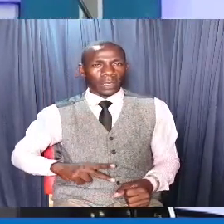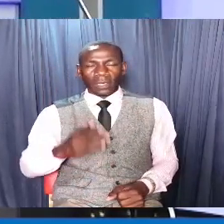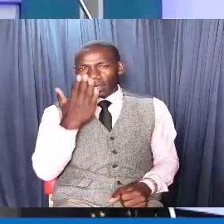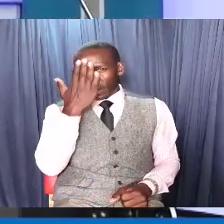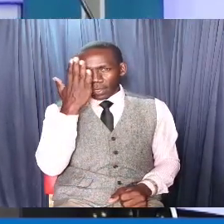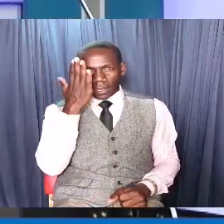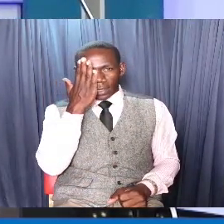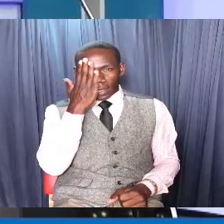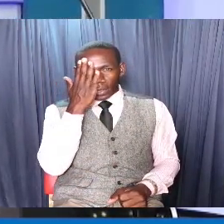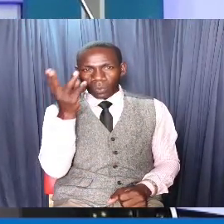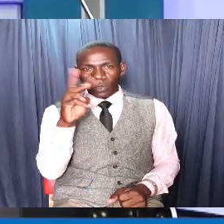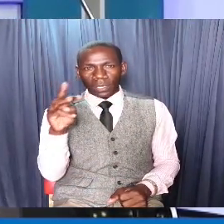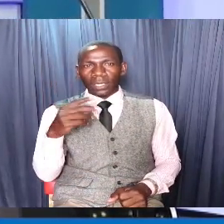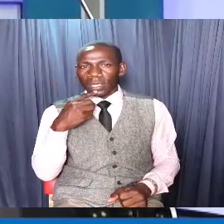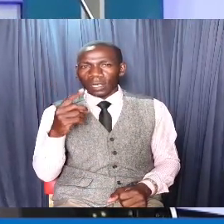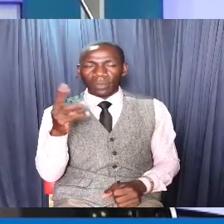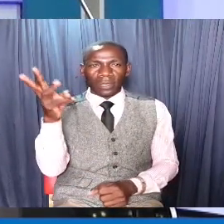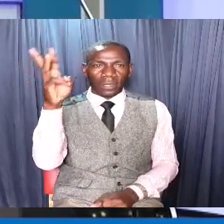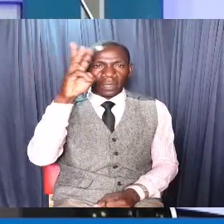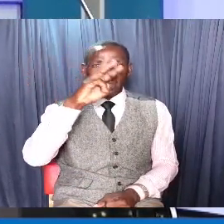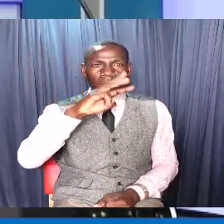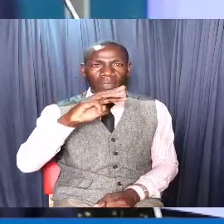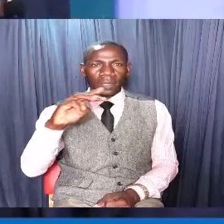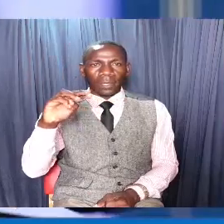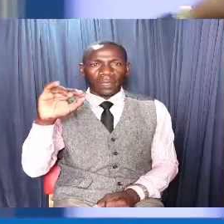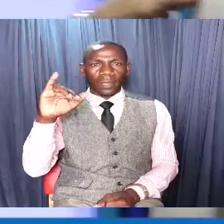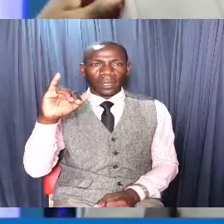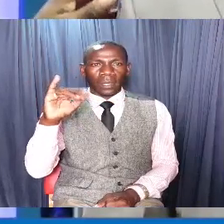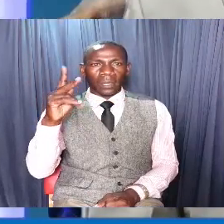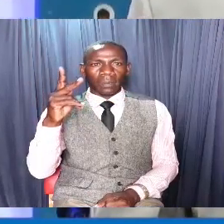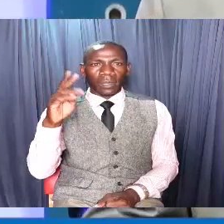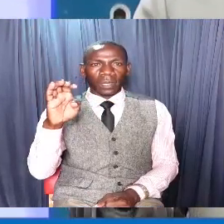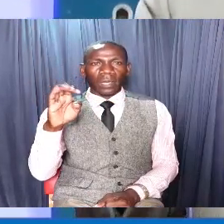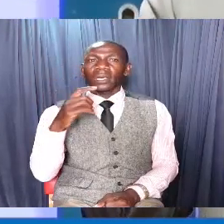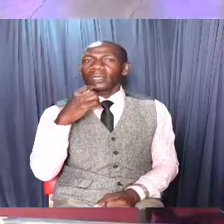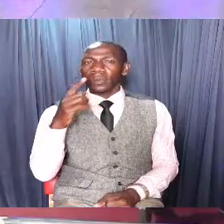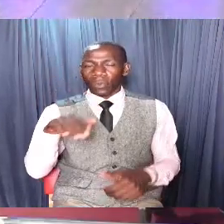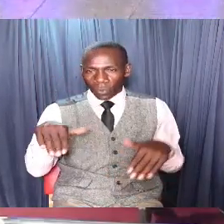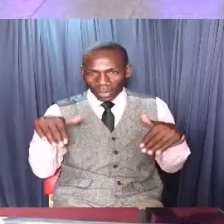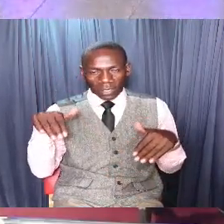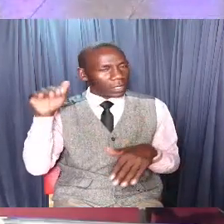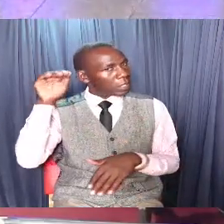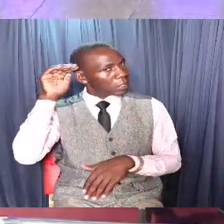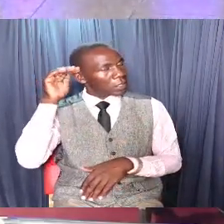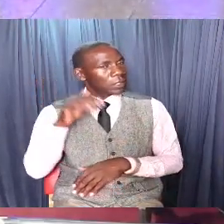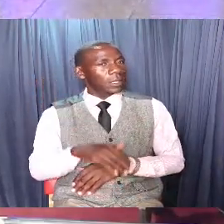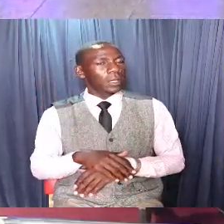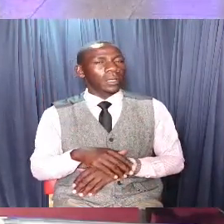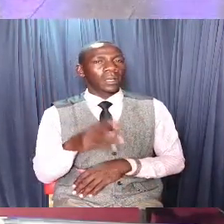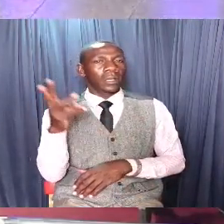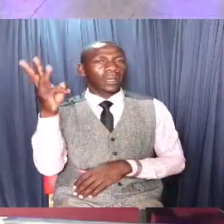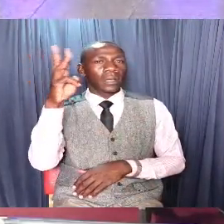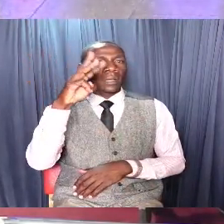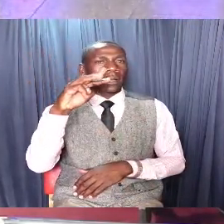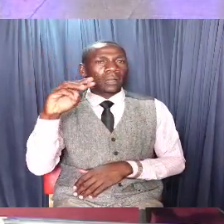Aya, niambie Mikaya. Now tell me Mikaya. Anamwambia rafiki yake angoje. He tells his friend, you wait and listen, you know? Mikaya